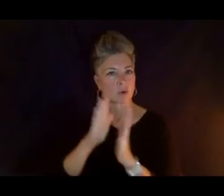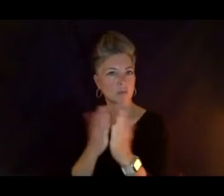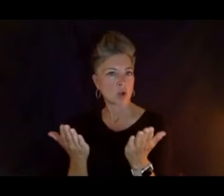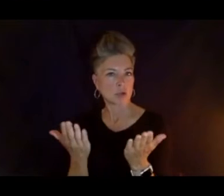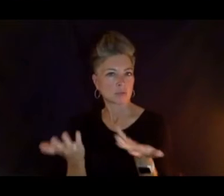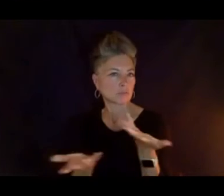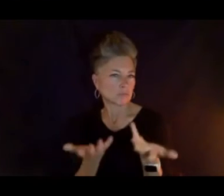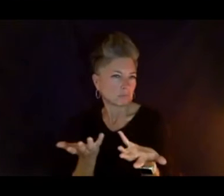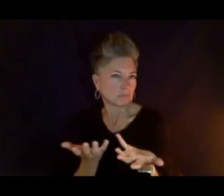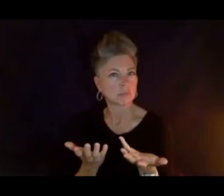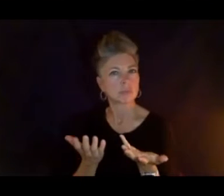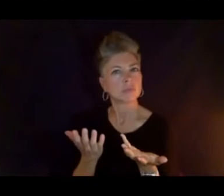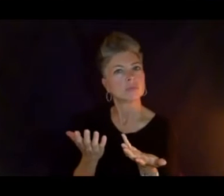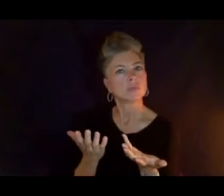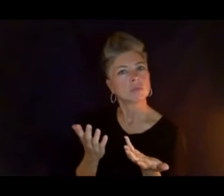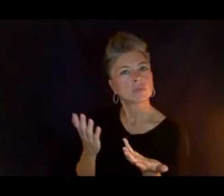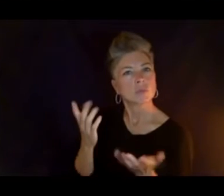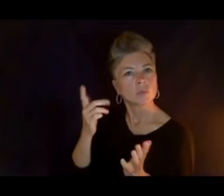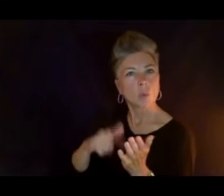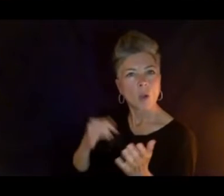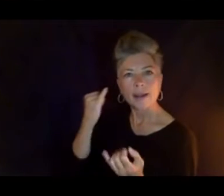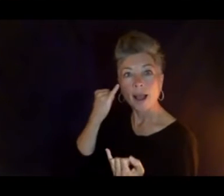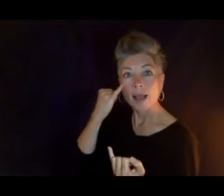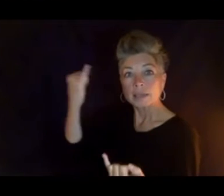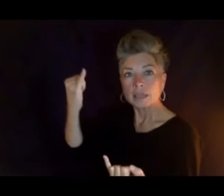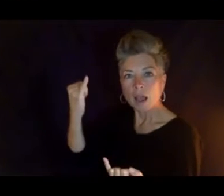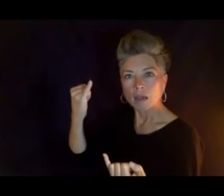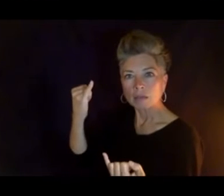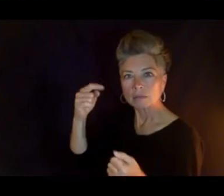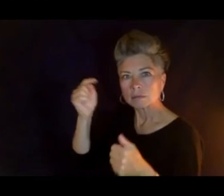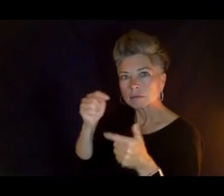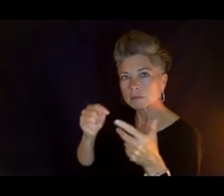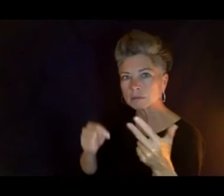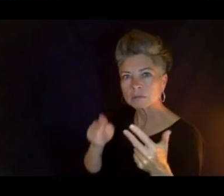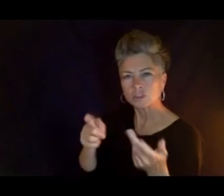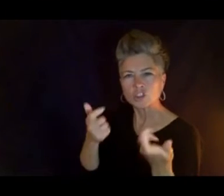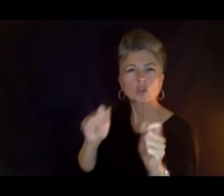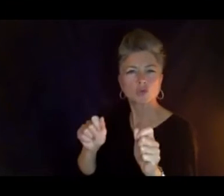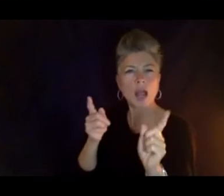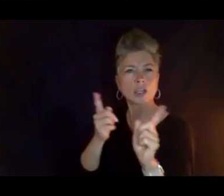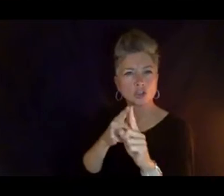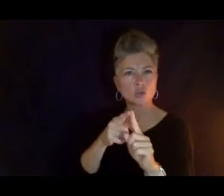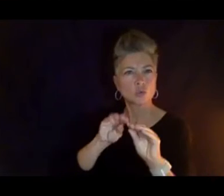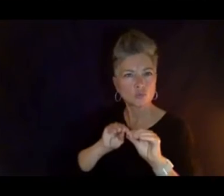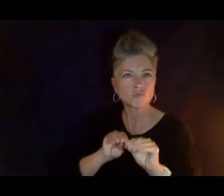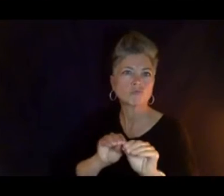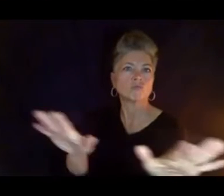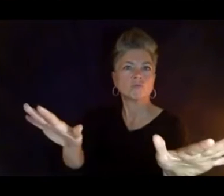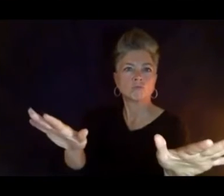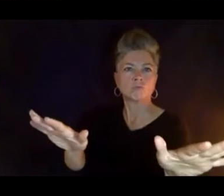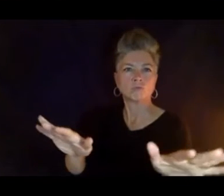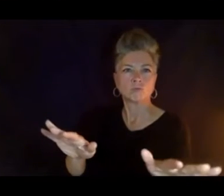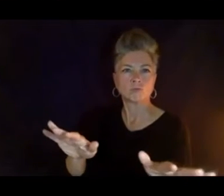wrote this book, and what ideas was she trying to get across? I think we've touched on this, but I just want to cement it so we have it in her words.